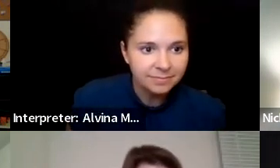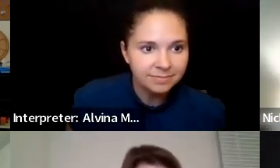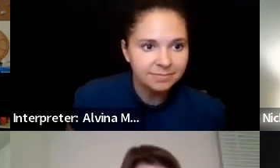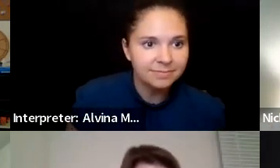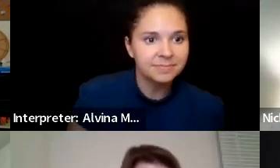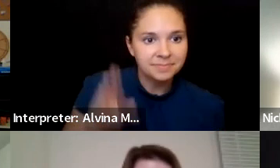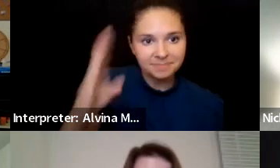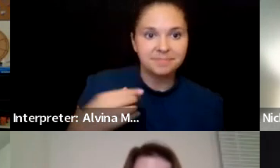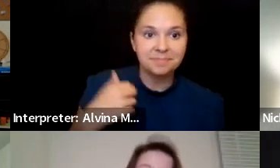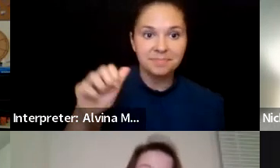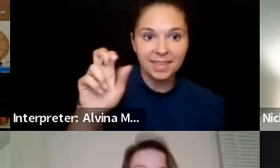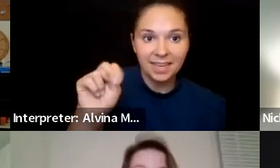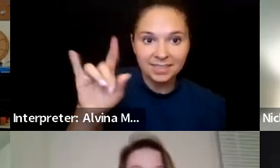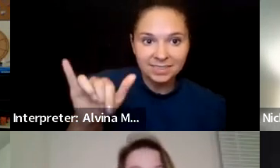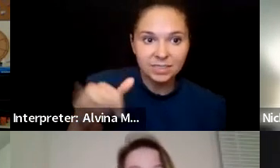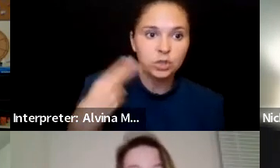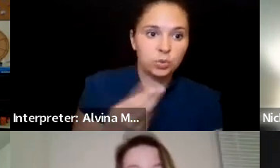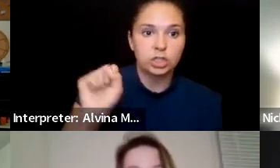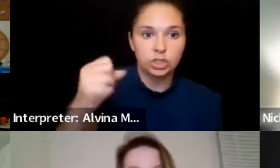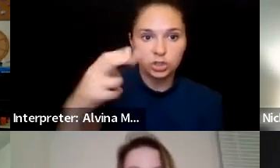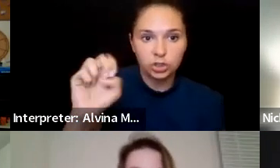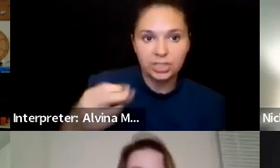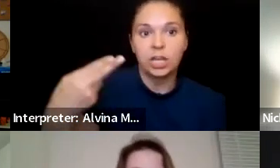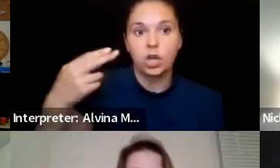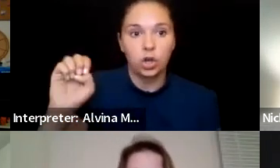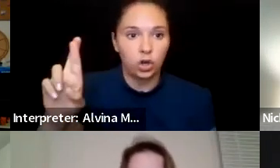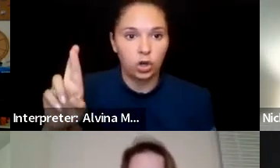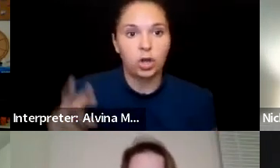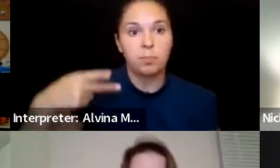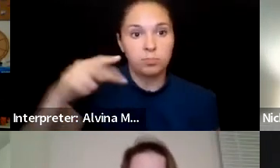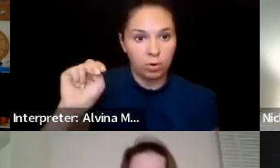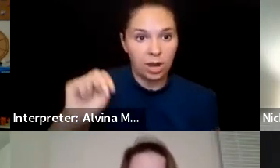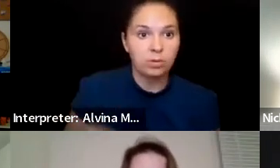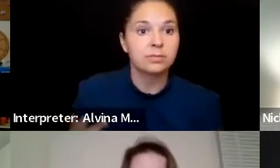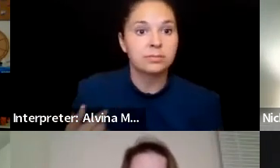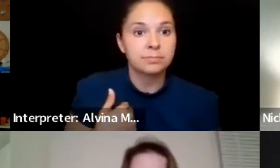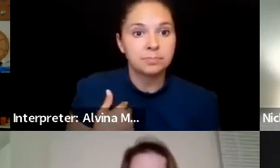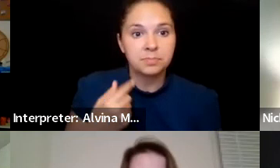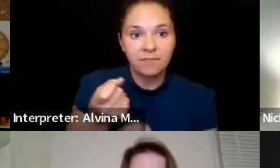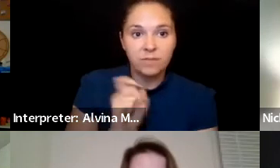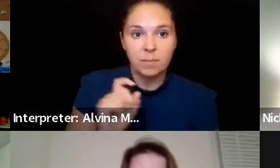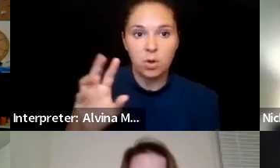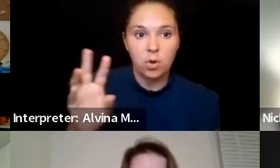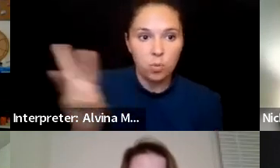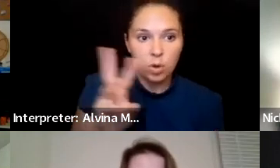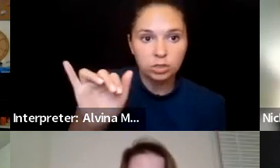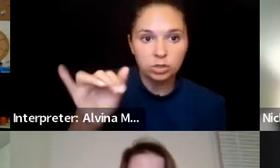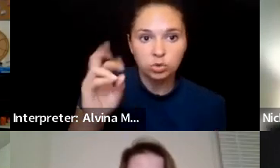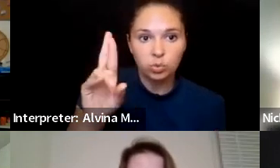Hi, I'm Andy. I use she, her pronouns. I am from West Jordan,